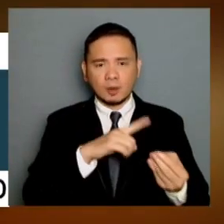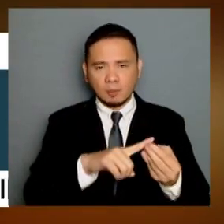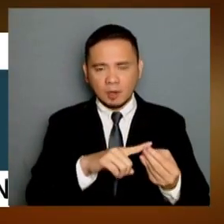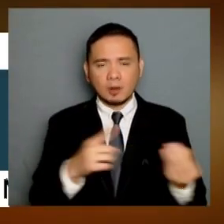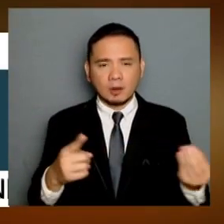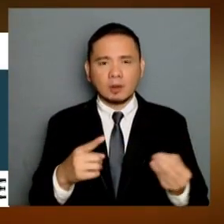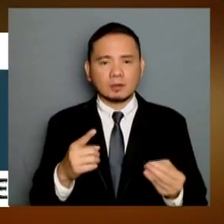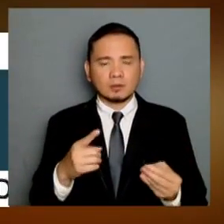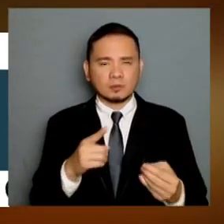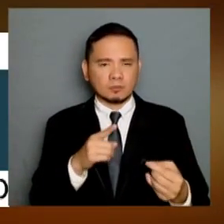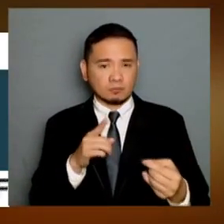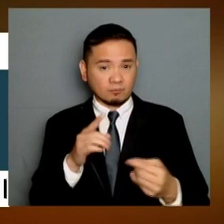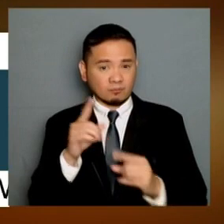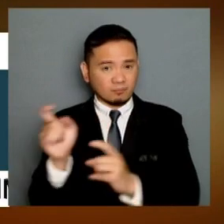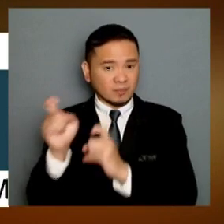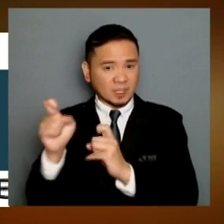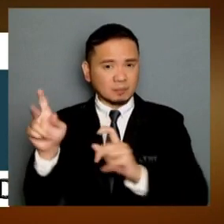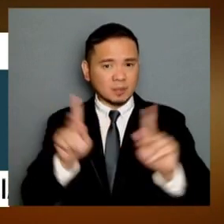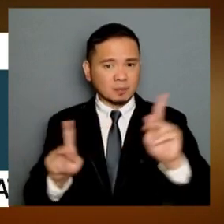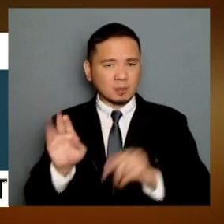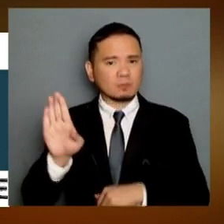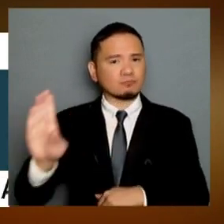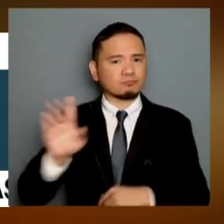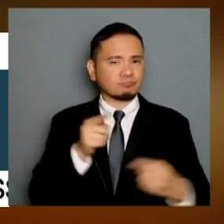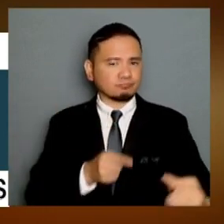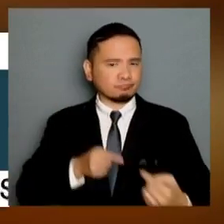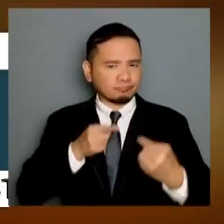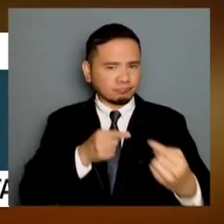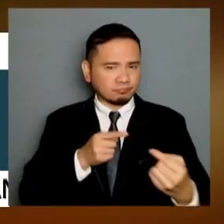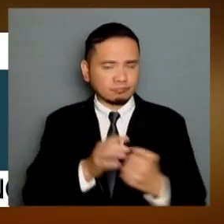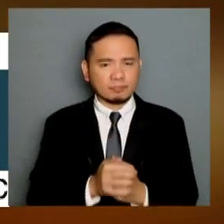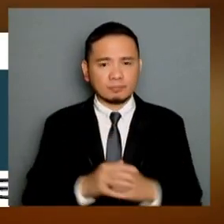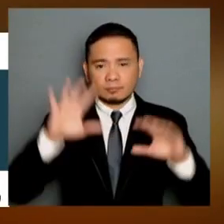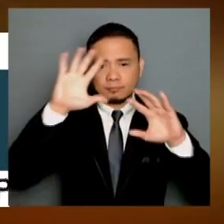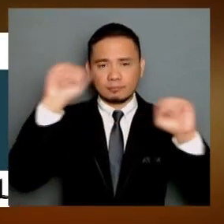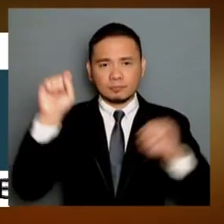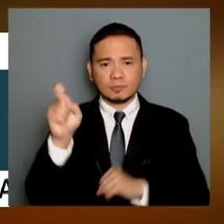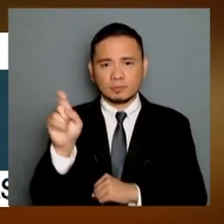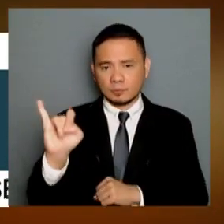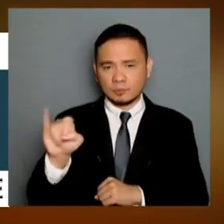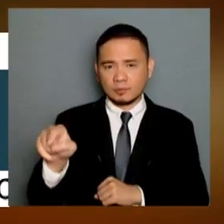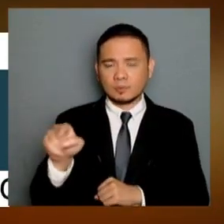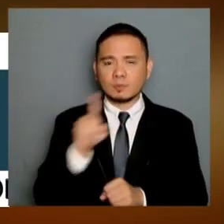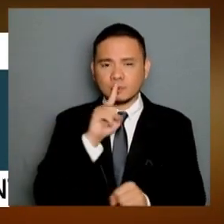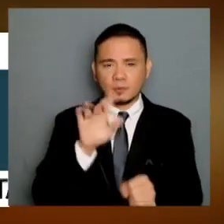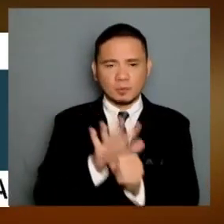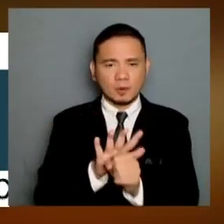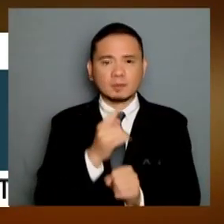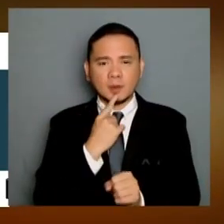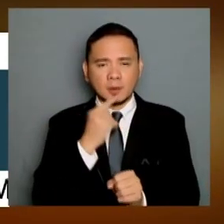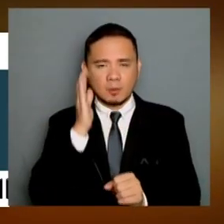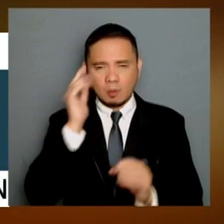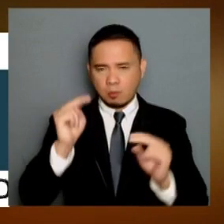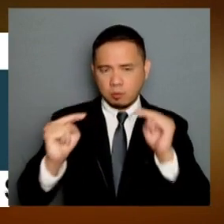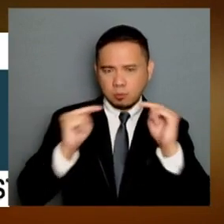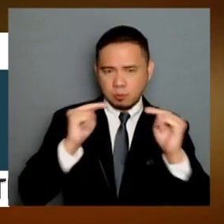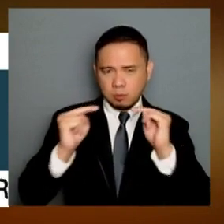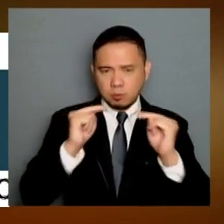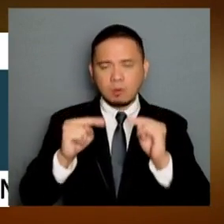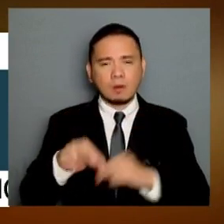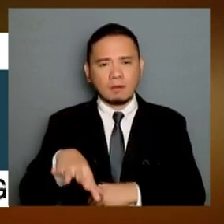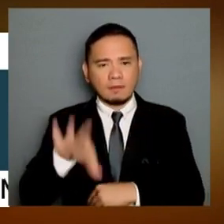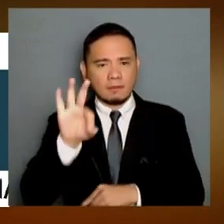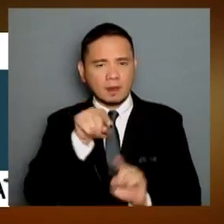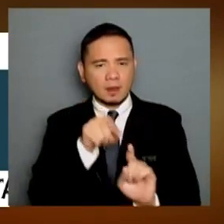fishermen. And the president promised that we would find a compromise and find a solution